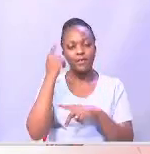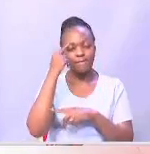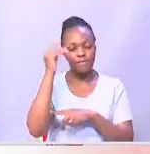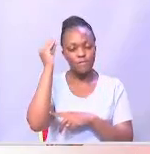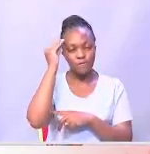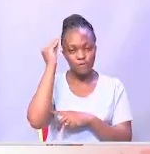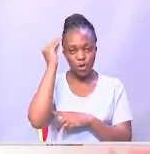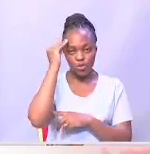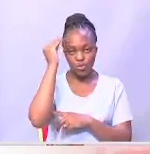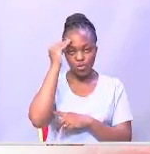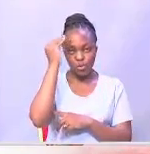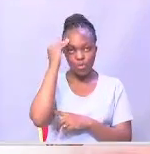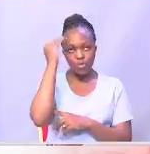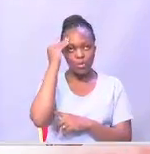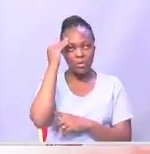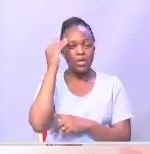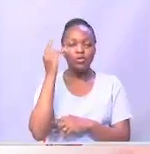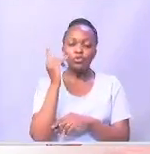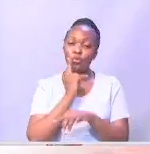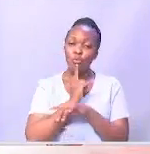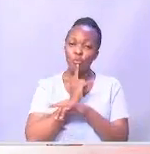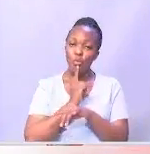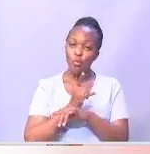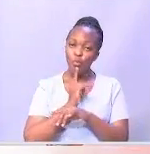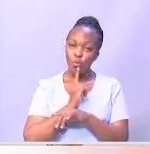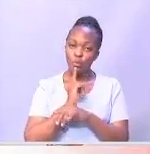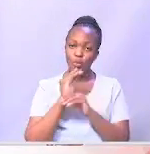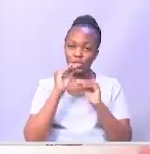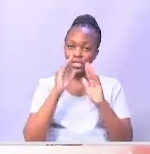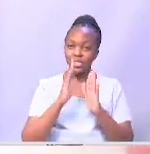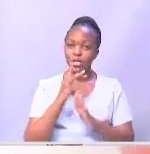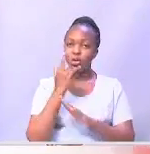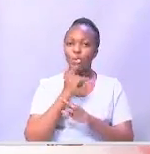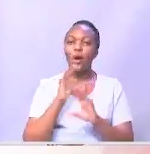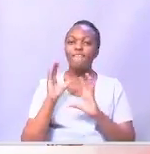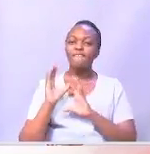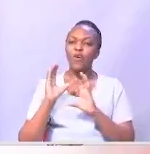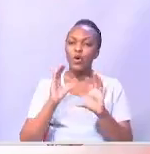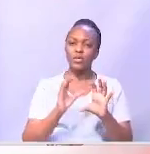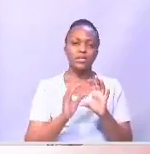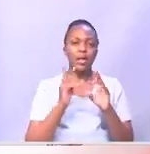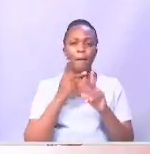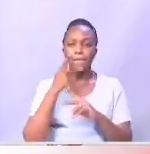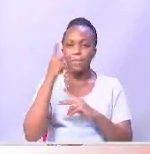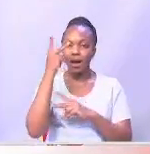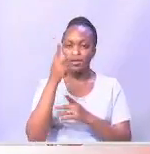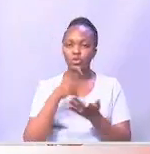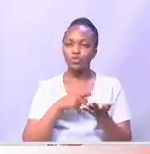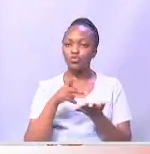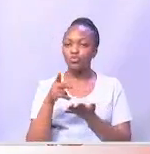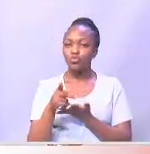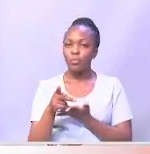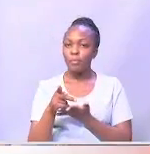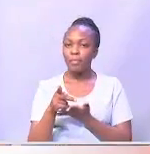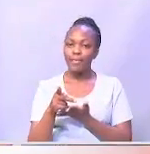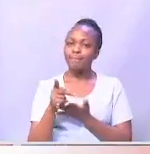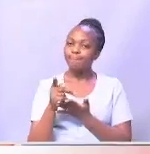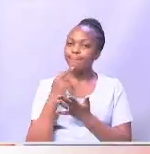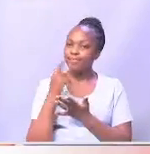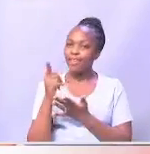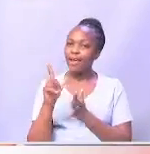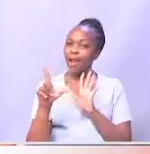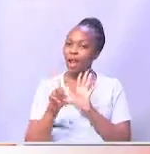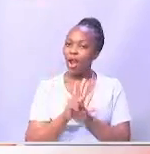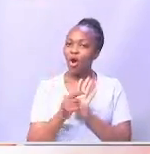against forcing parents to pay fees for non-essentials, terming it illegal. Patronila Goren with the details.